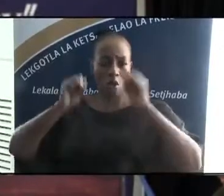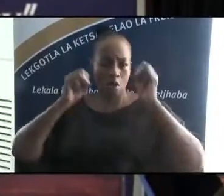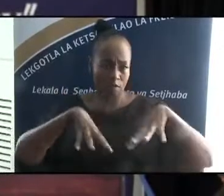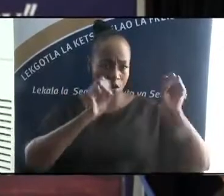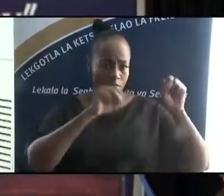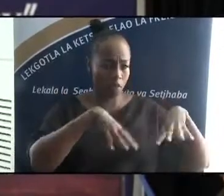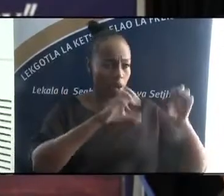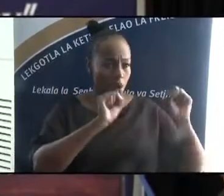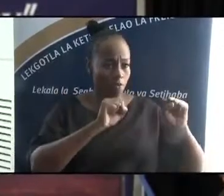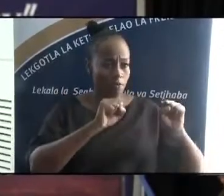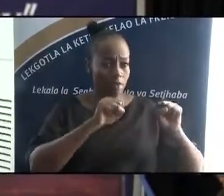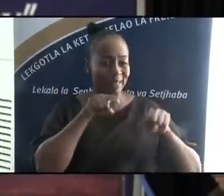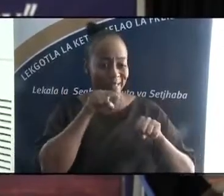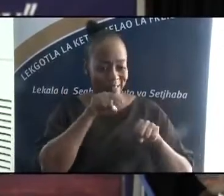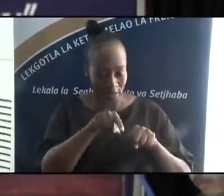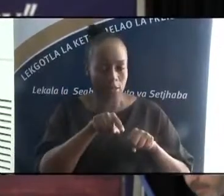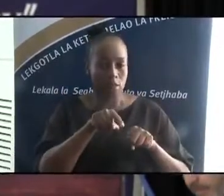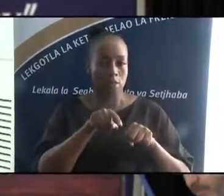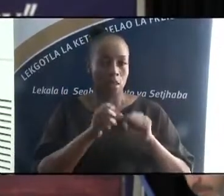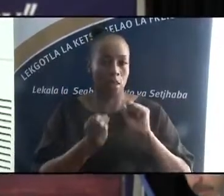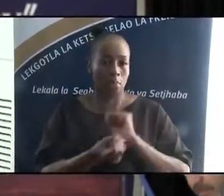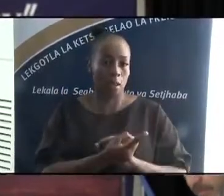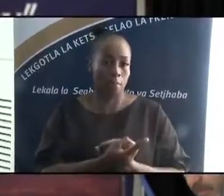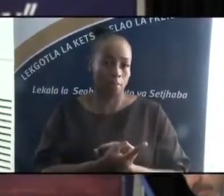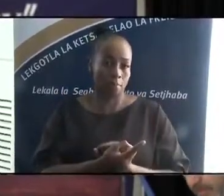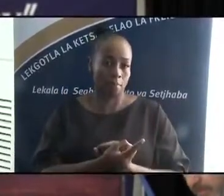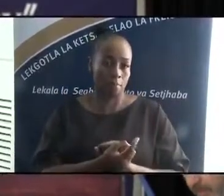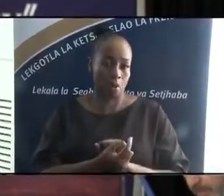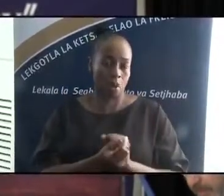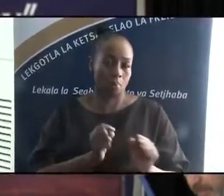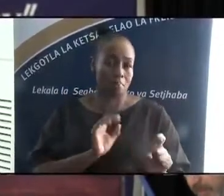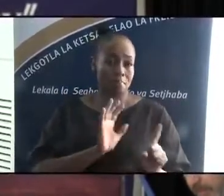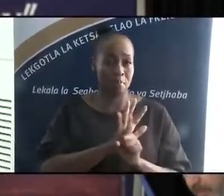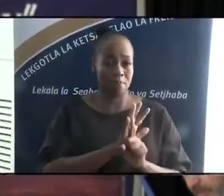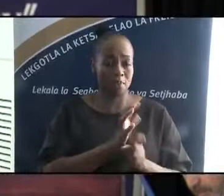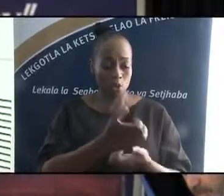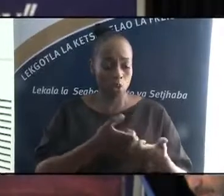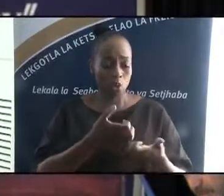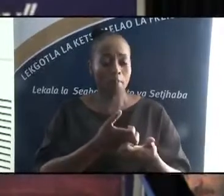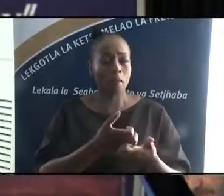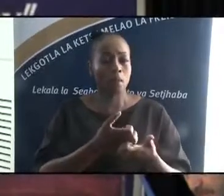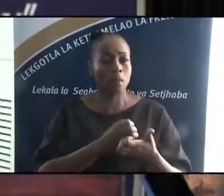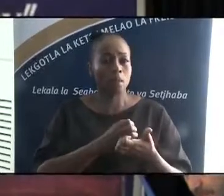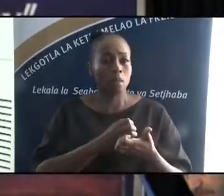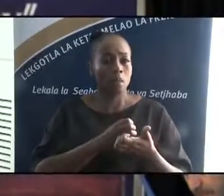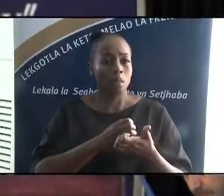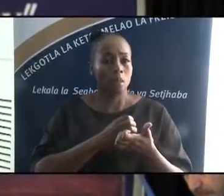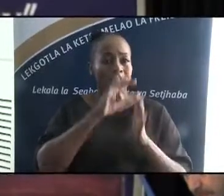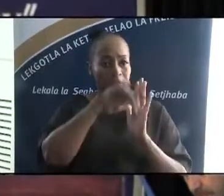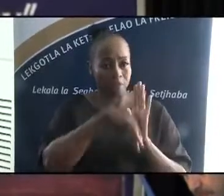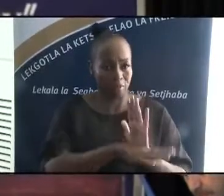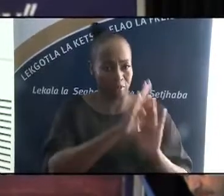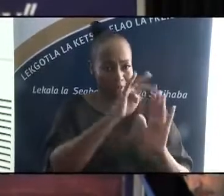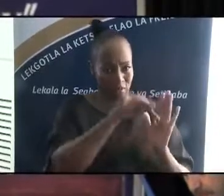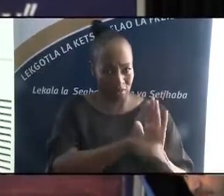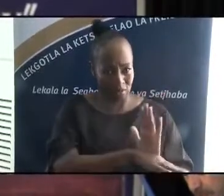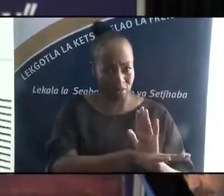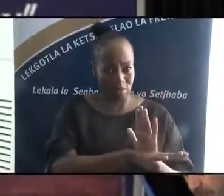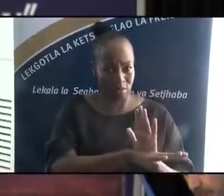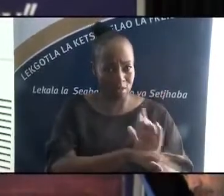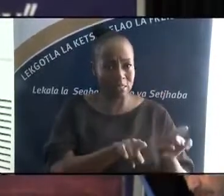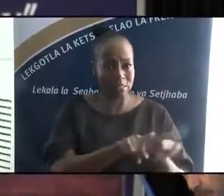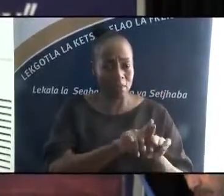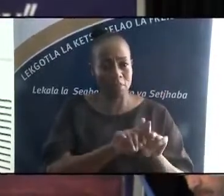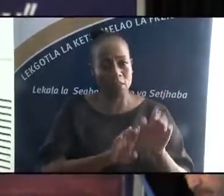shedding, exert a notable adverse impact on economic activity, total productivity, and economic